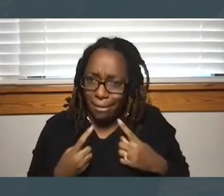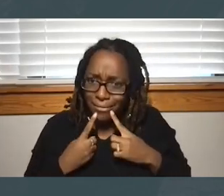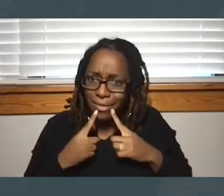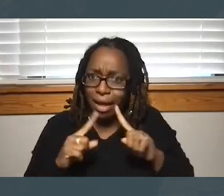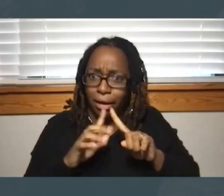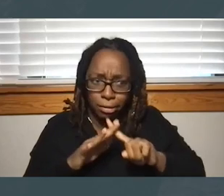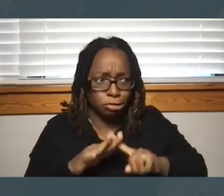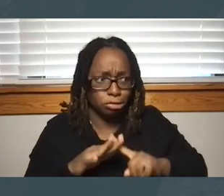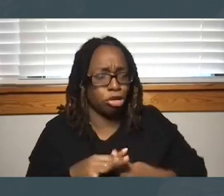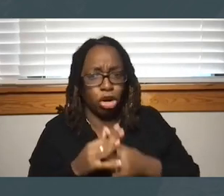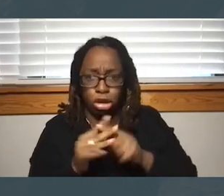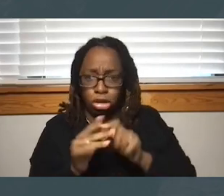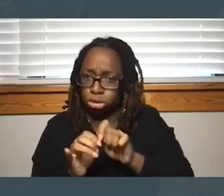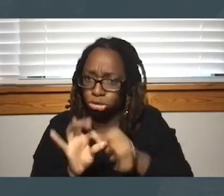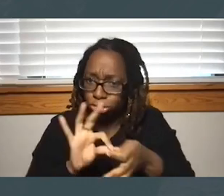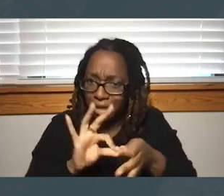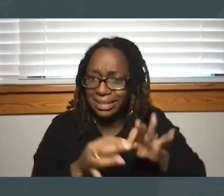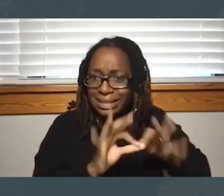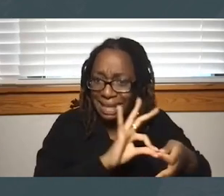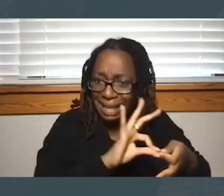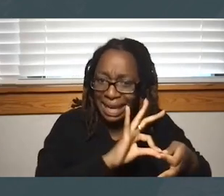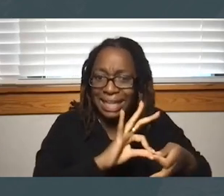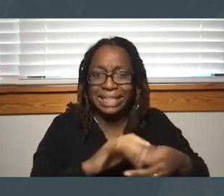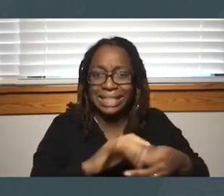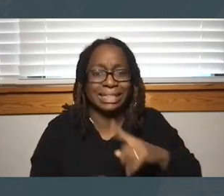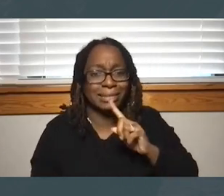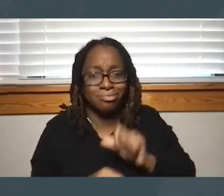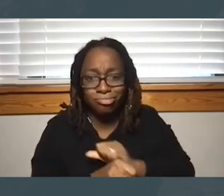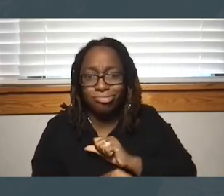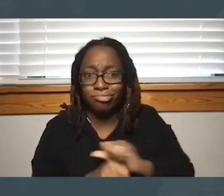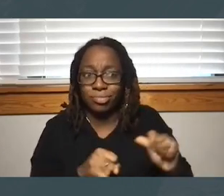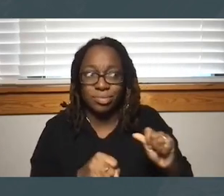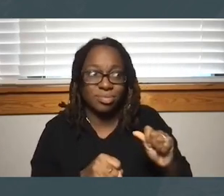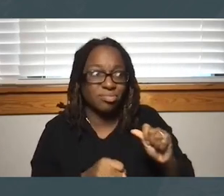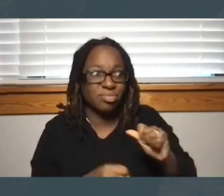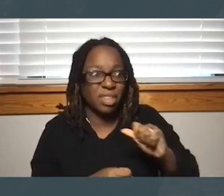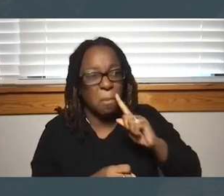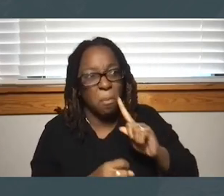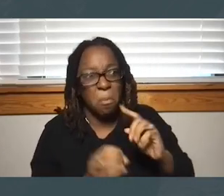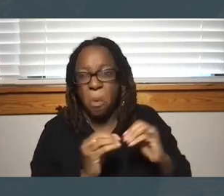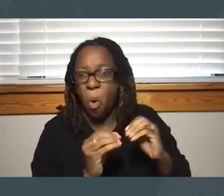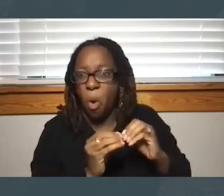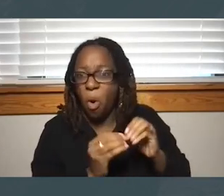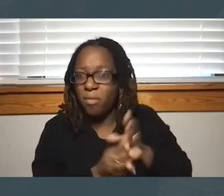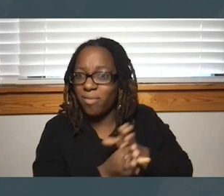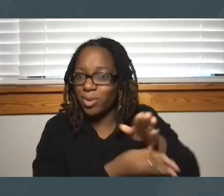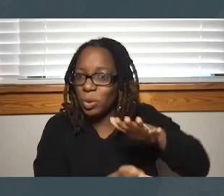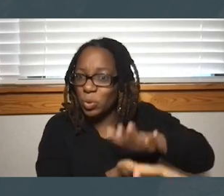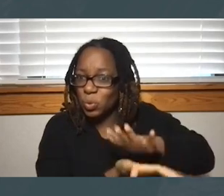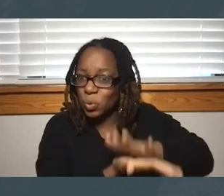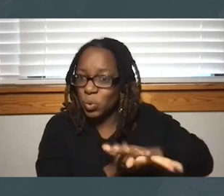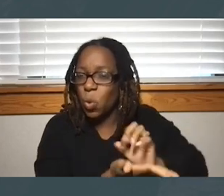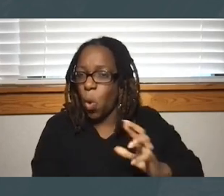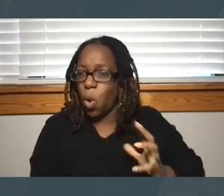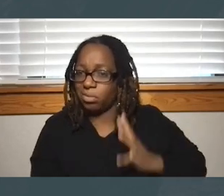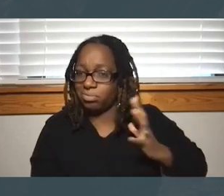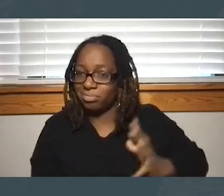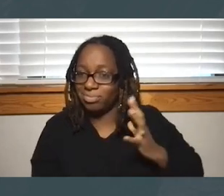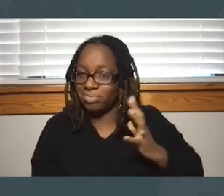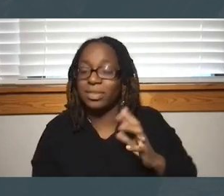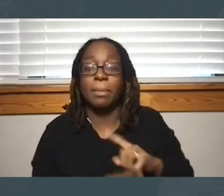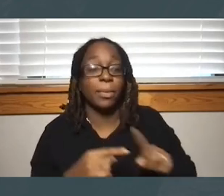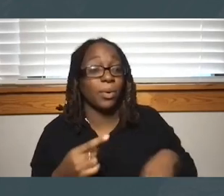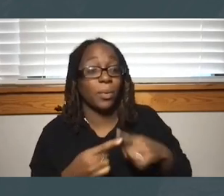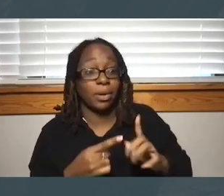translating, I would say academically or professionally, right? But I think that from the beginning, it is a matter